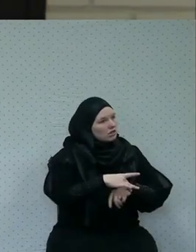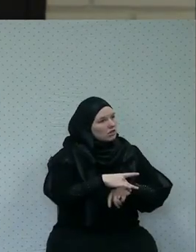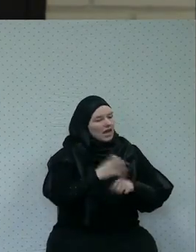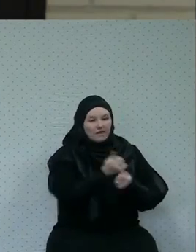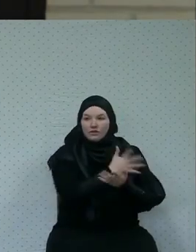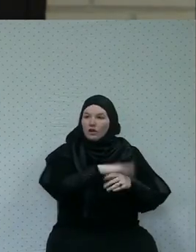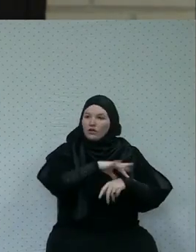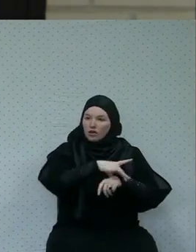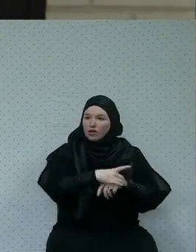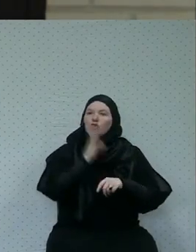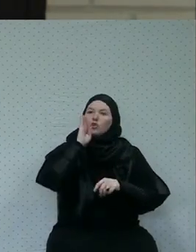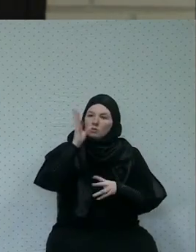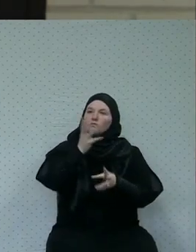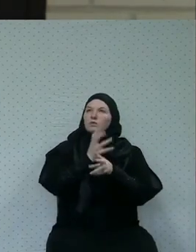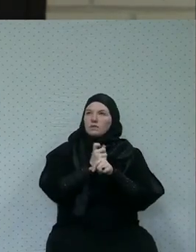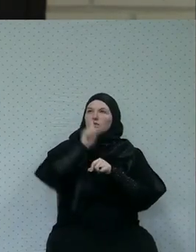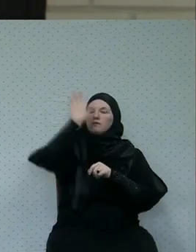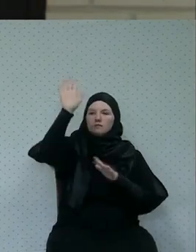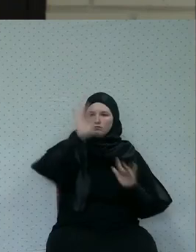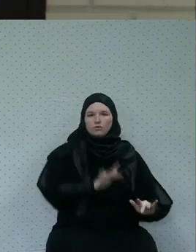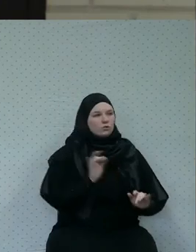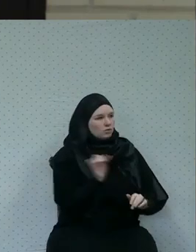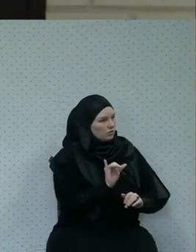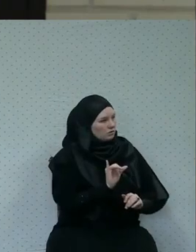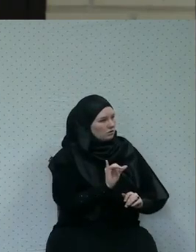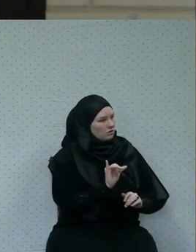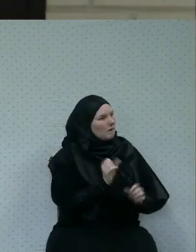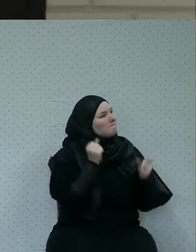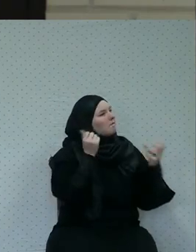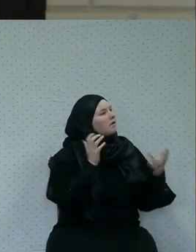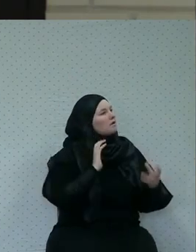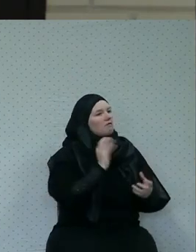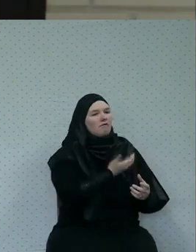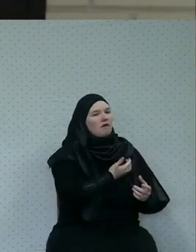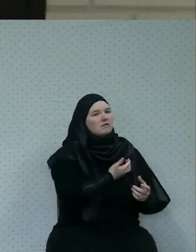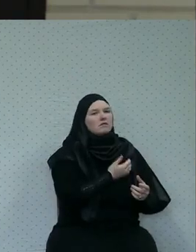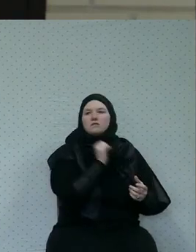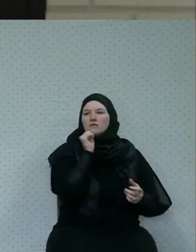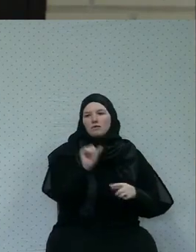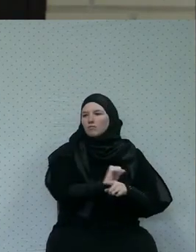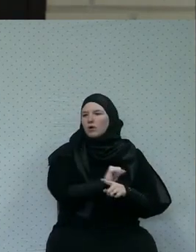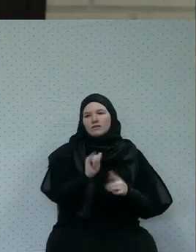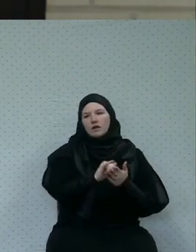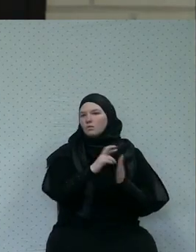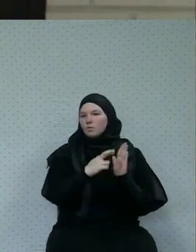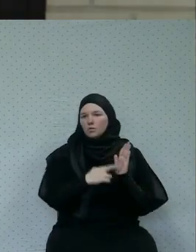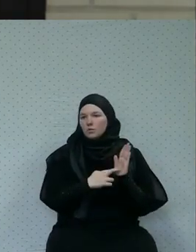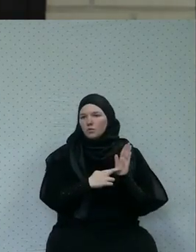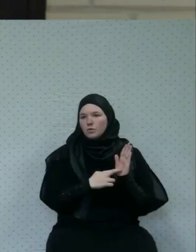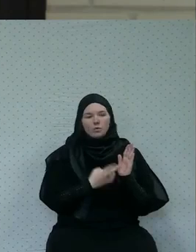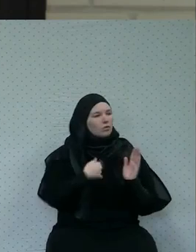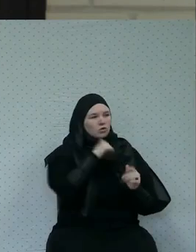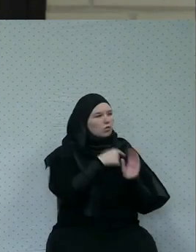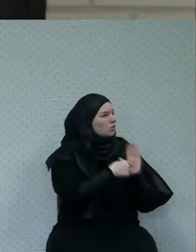receive the mercy of Allah subhanahu wa ta'ala. Many of us are not exercising that rule